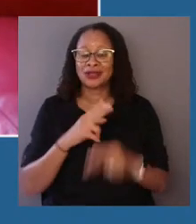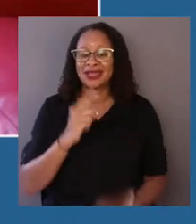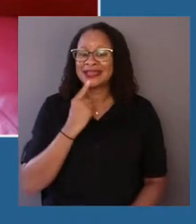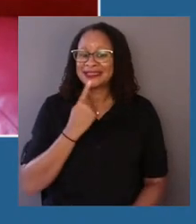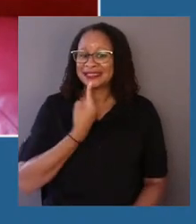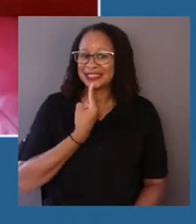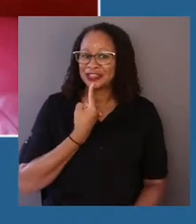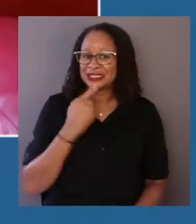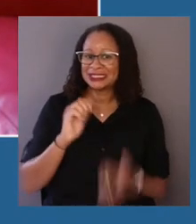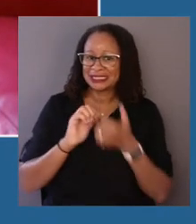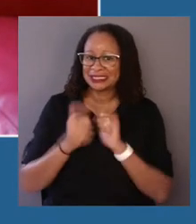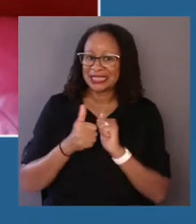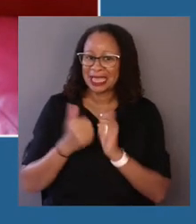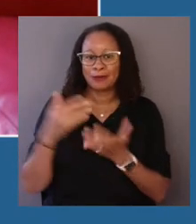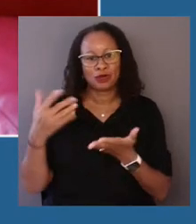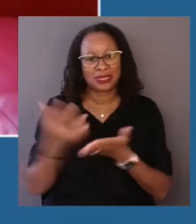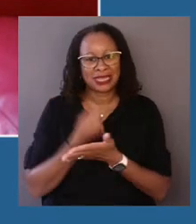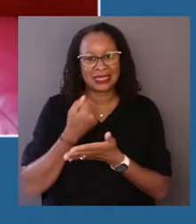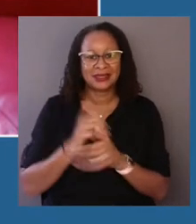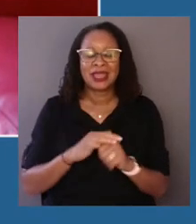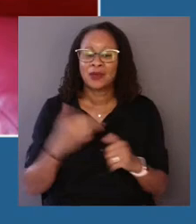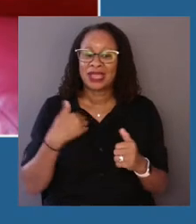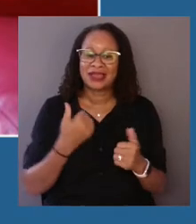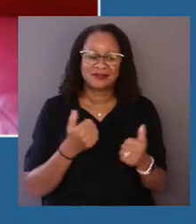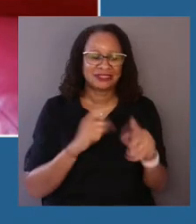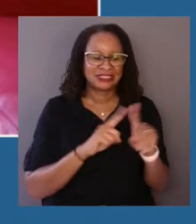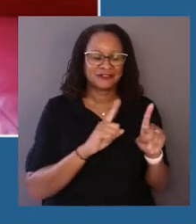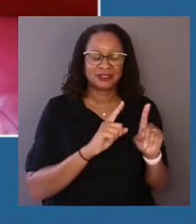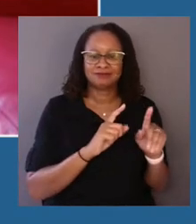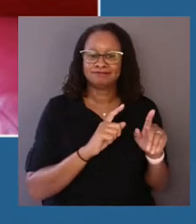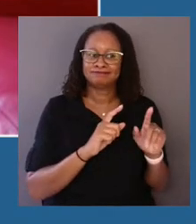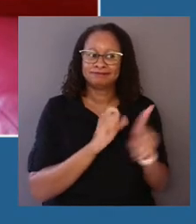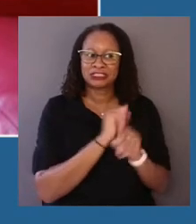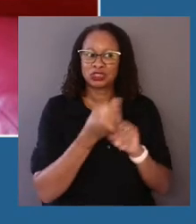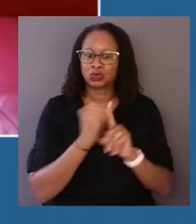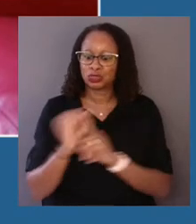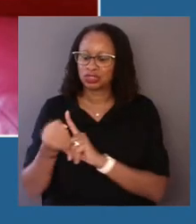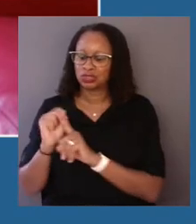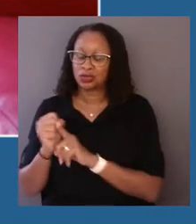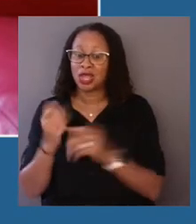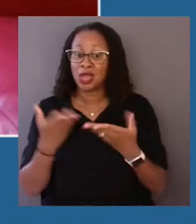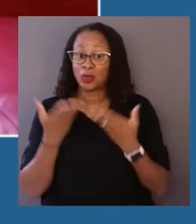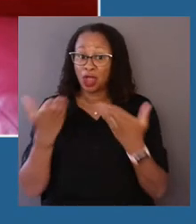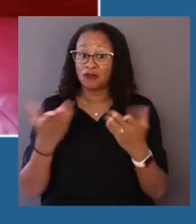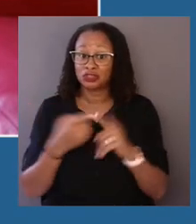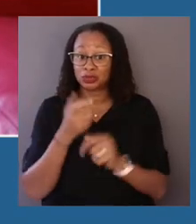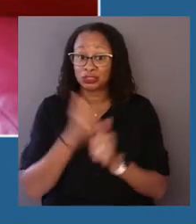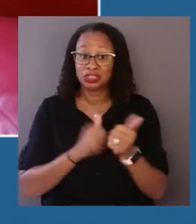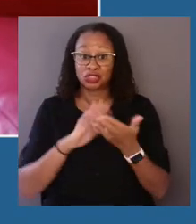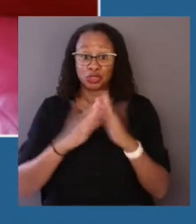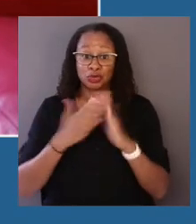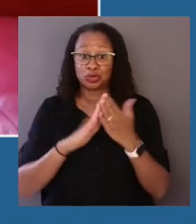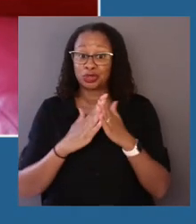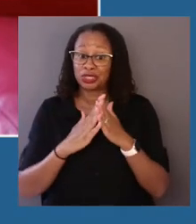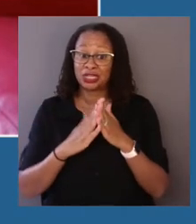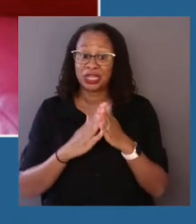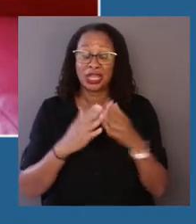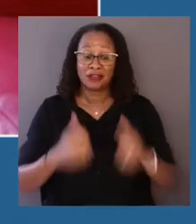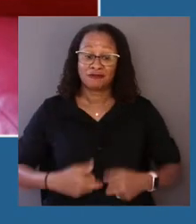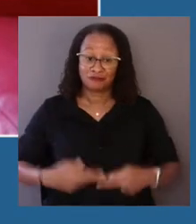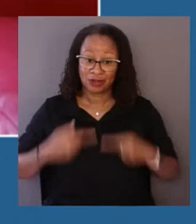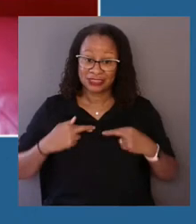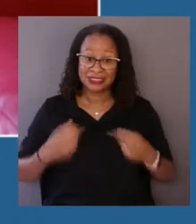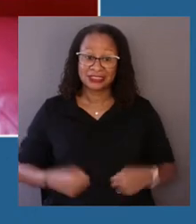a set of scenarios that we offered to community residents, and we organized people by